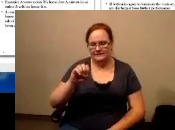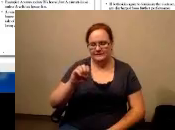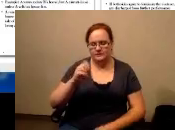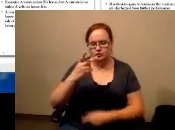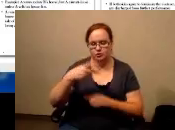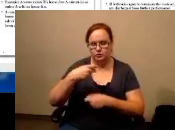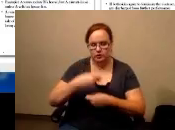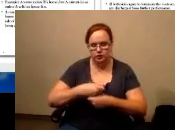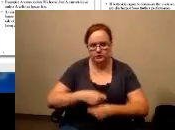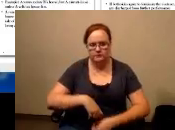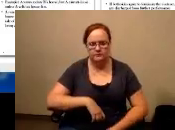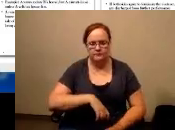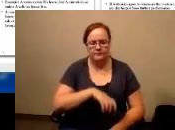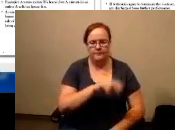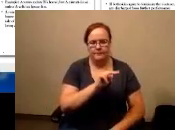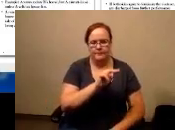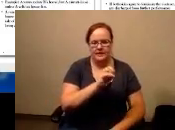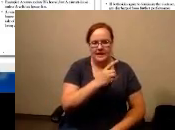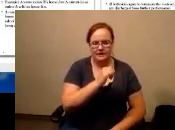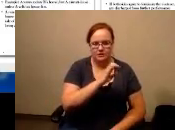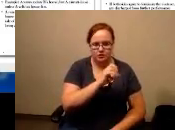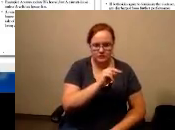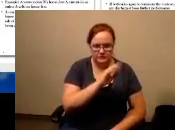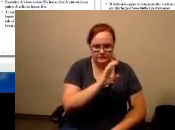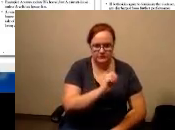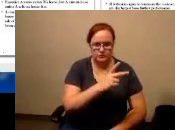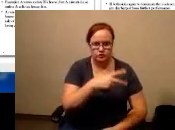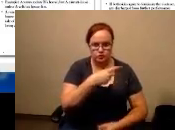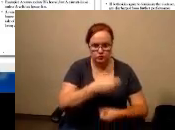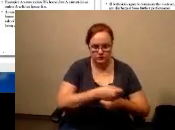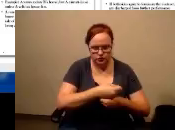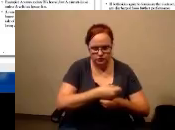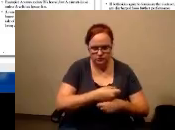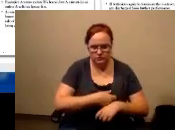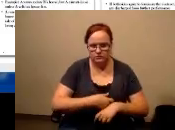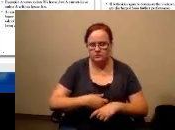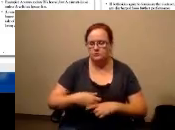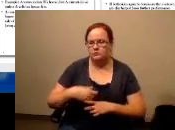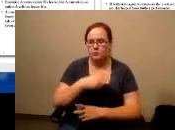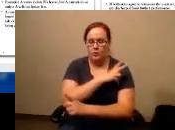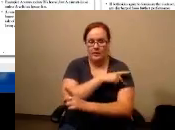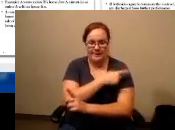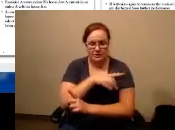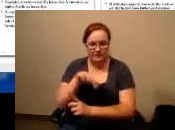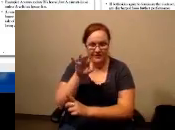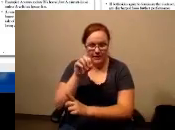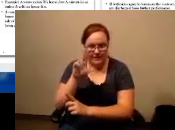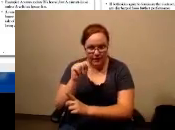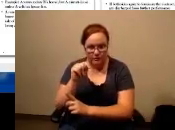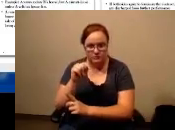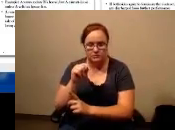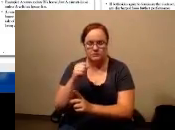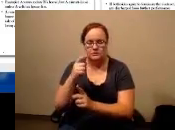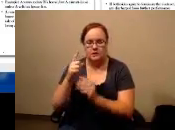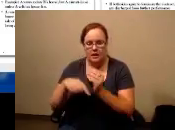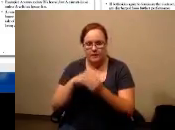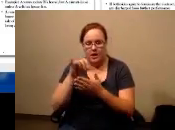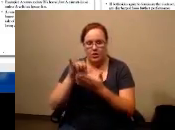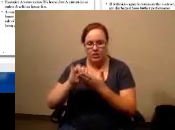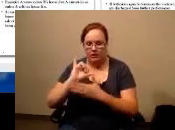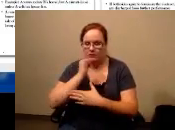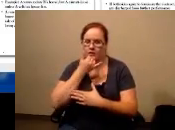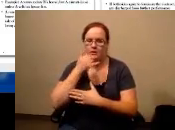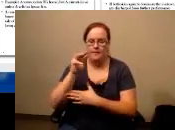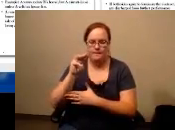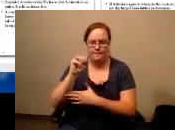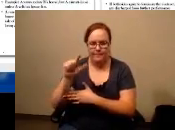2 years from when the malpractice occurred or when the patient found out about the malpractice,